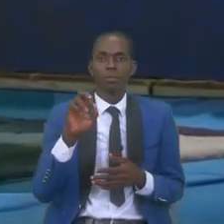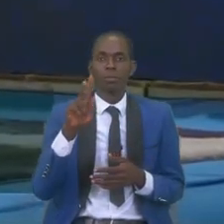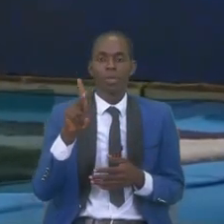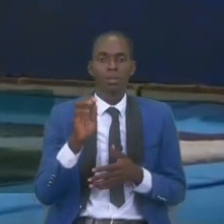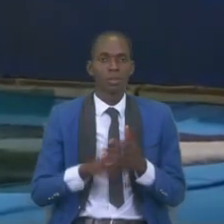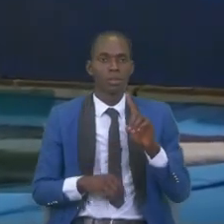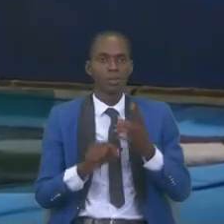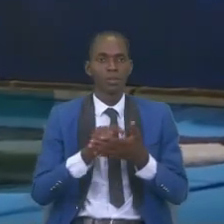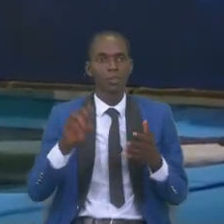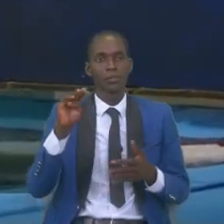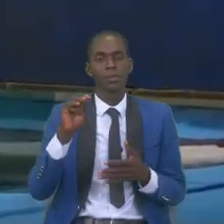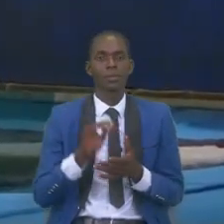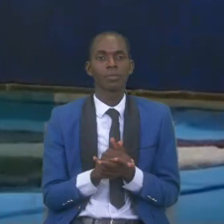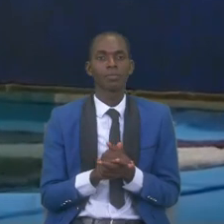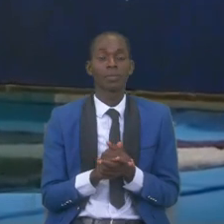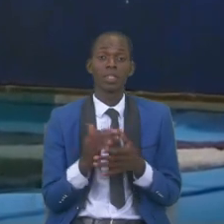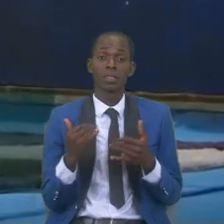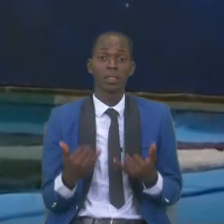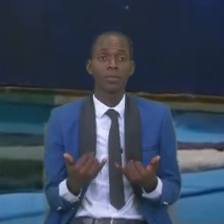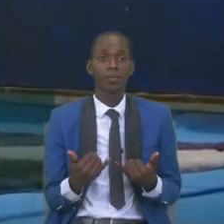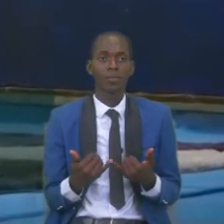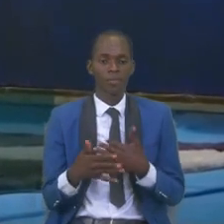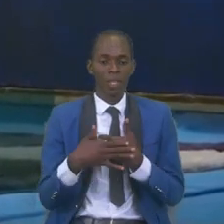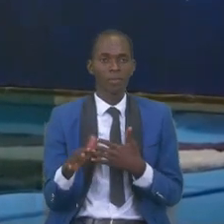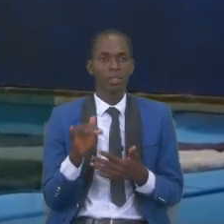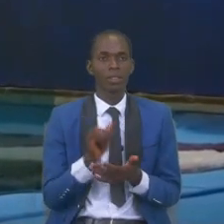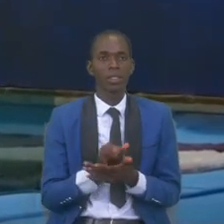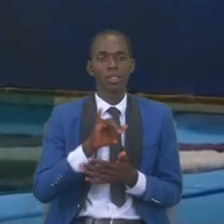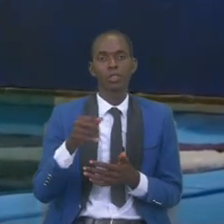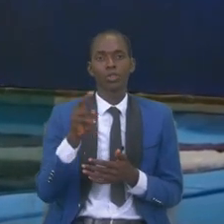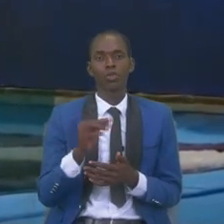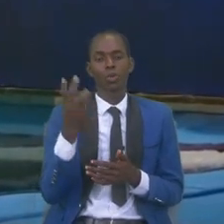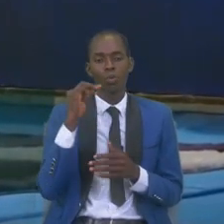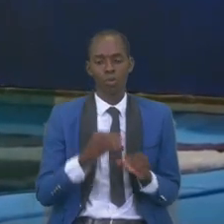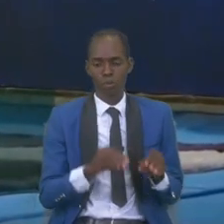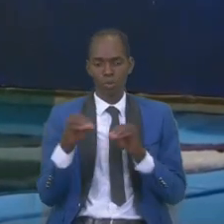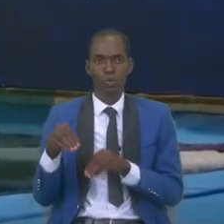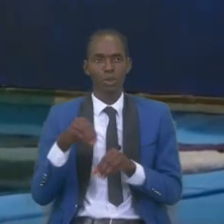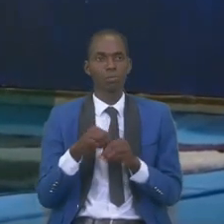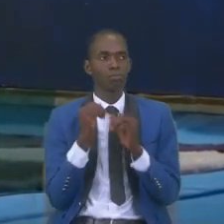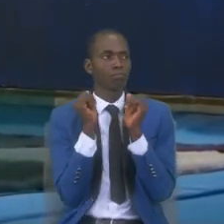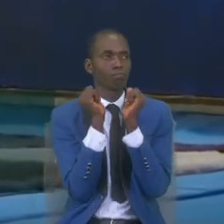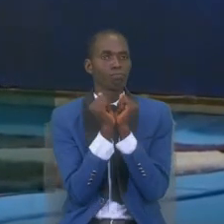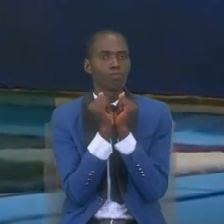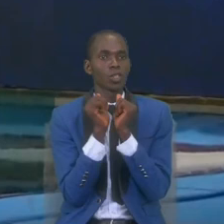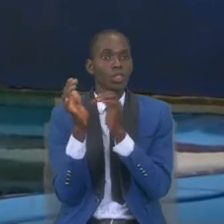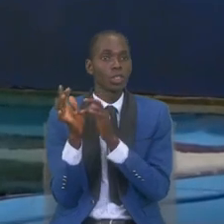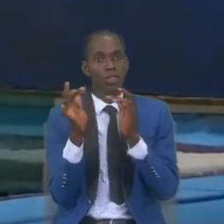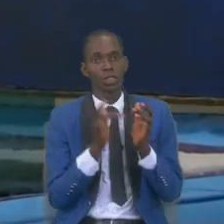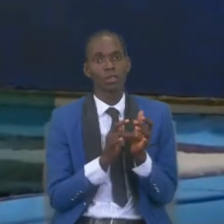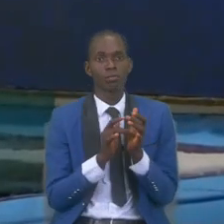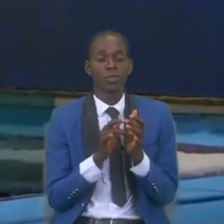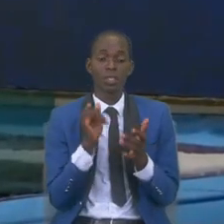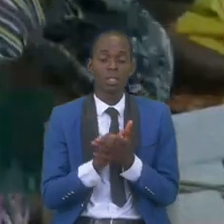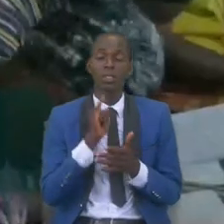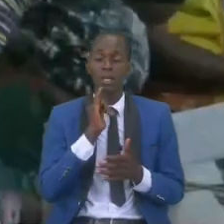verse 14. Now, after that John was put in prison, Jesus, that's our